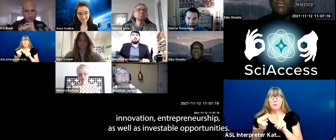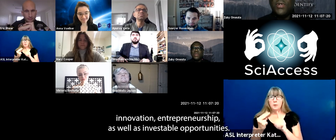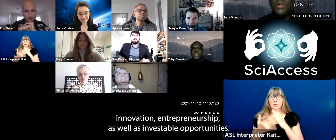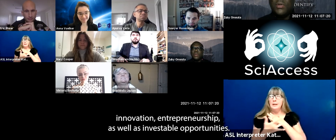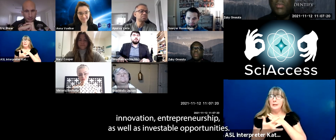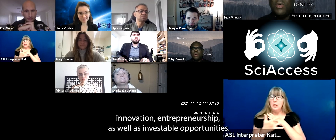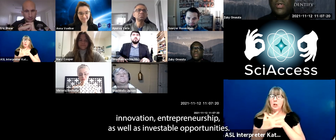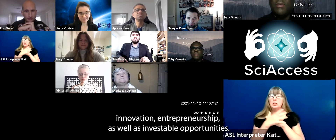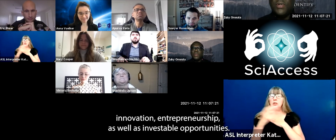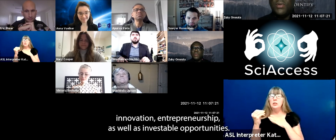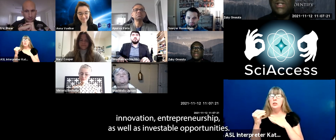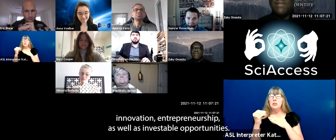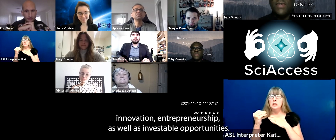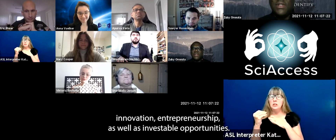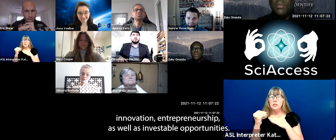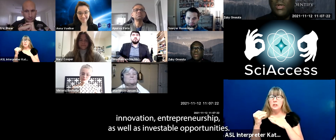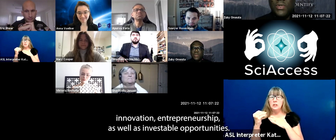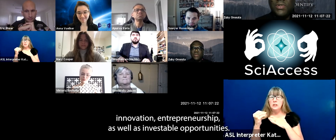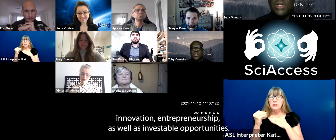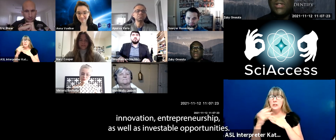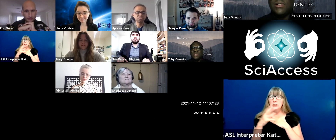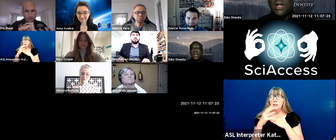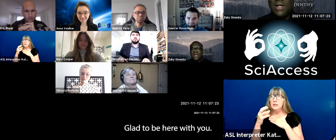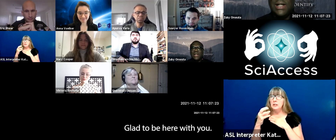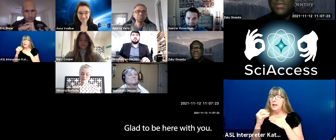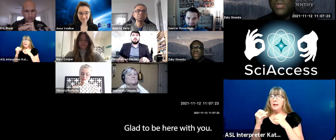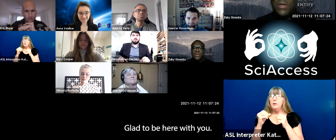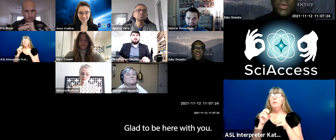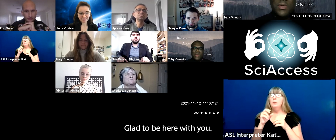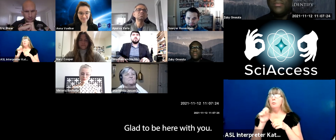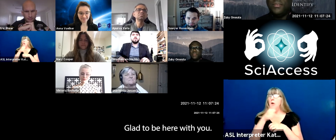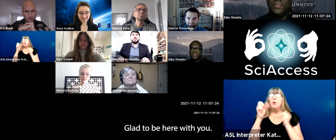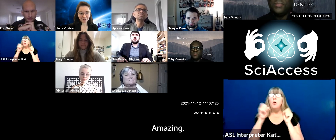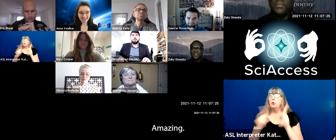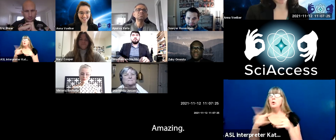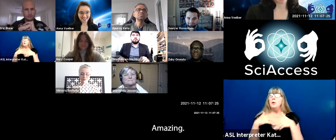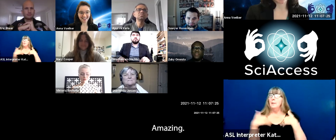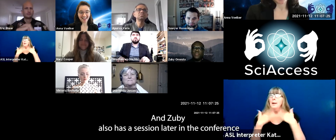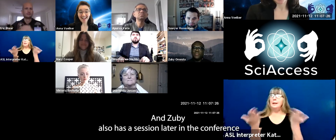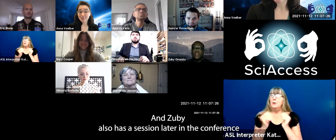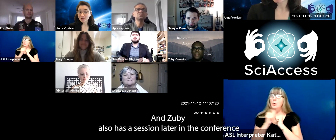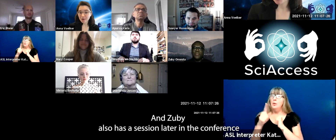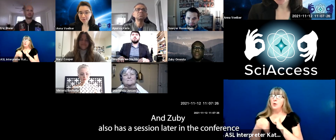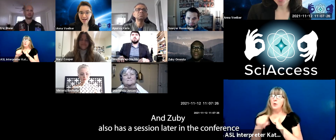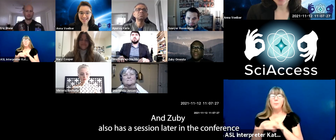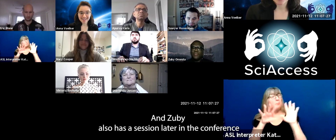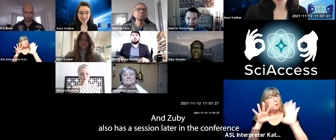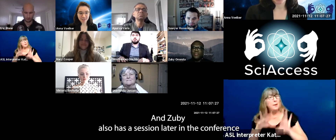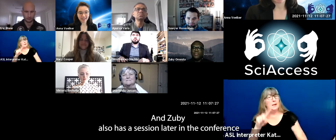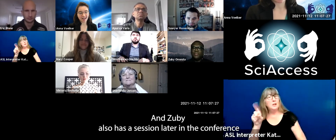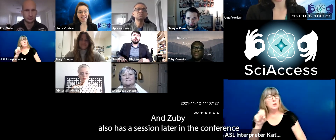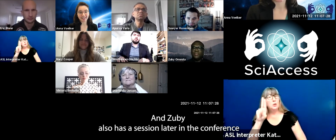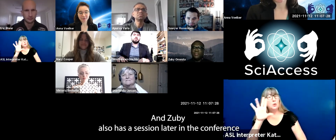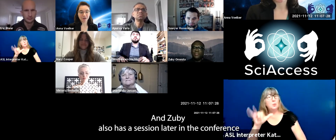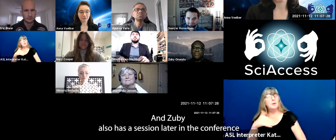technology, innovation, entrepreneurship, as well as investable opportunities. Glad to be here with you. Amazing. And Zuby also has a